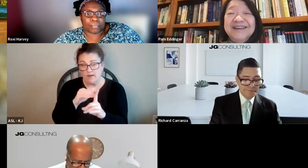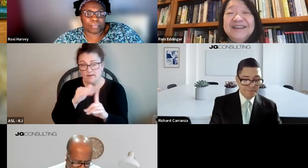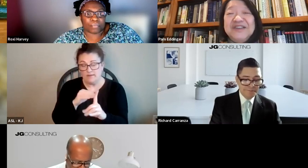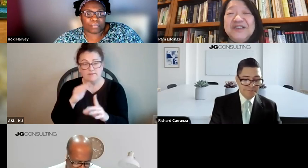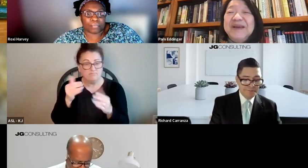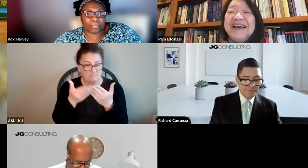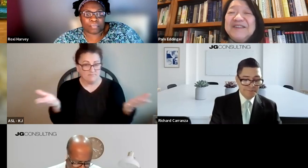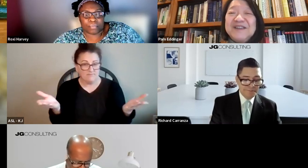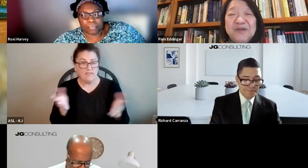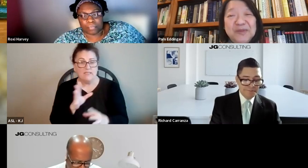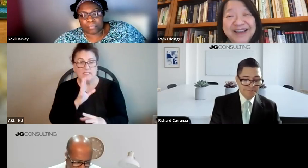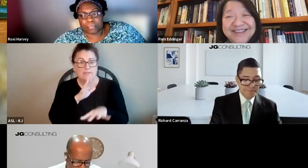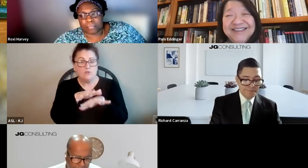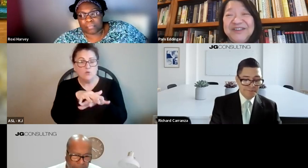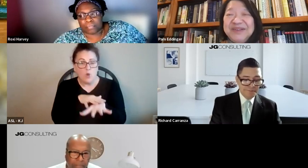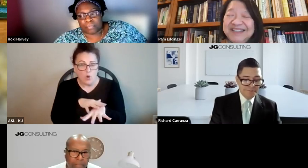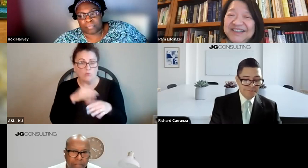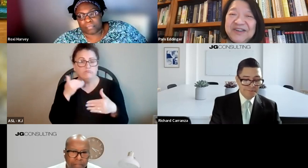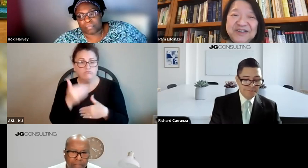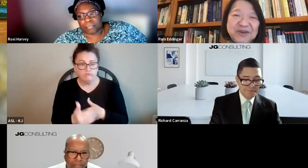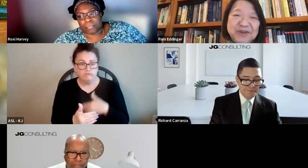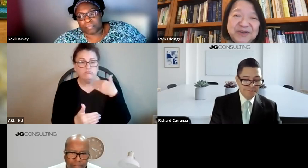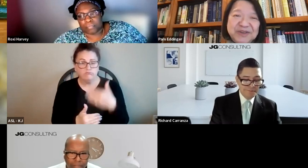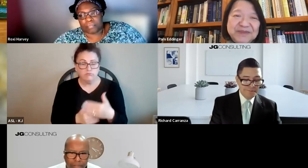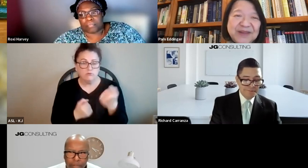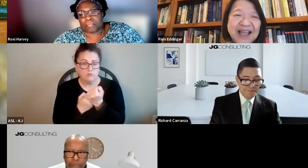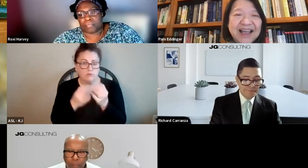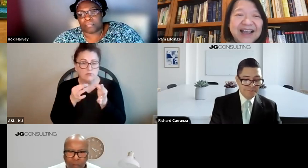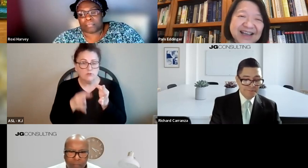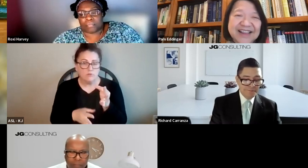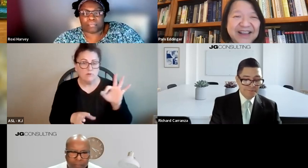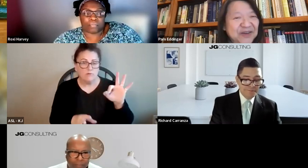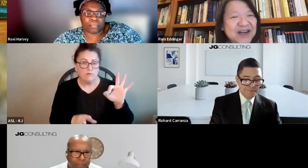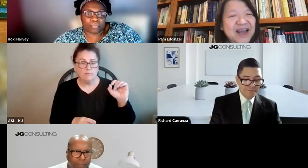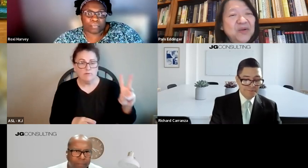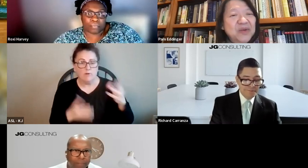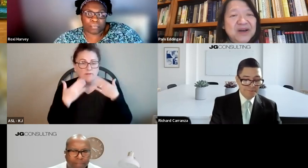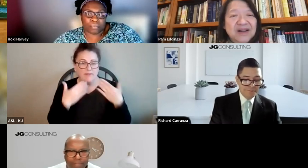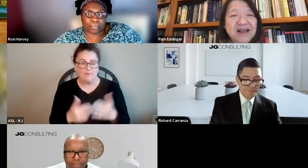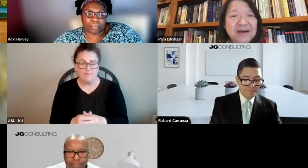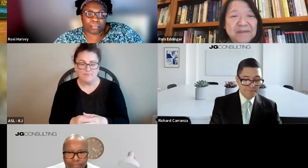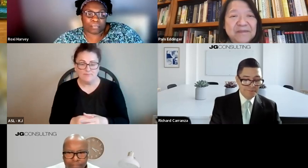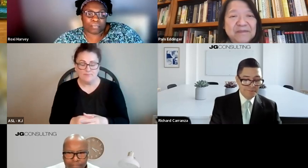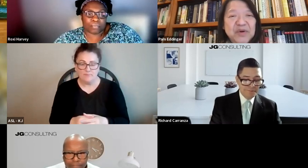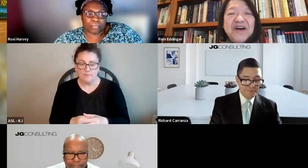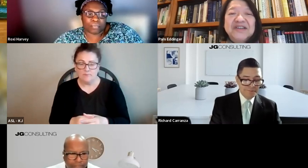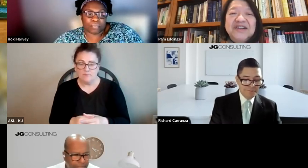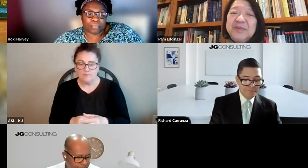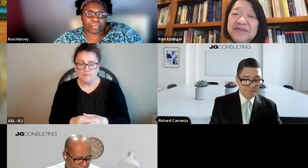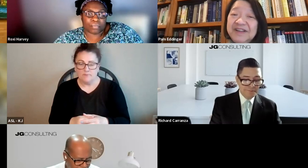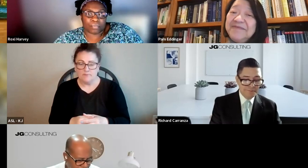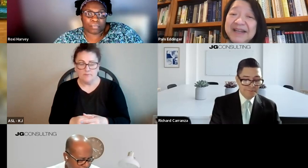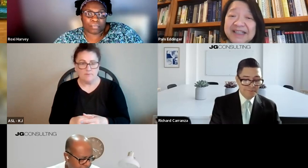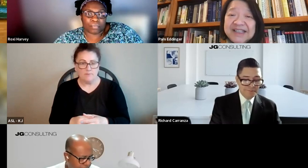myself to speak at a slower pace to assist our interpreters. Thank you. Now we will move on